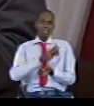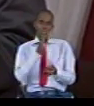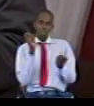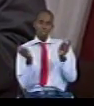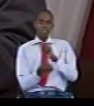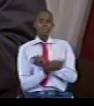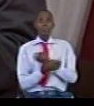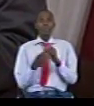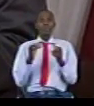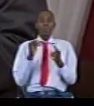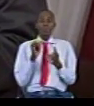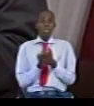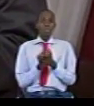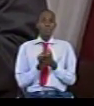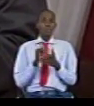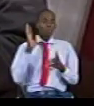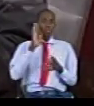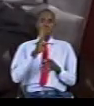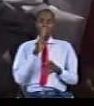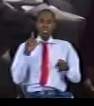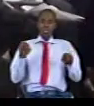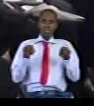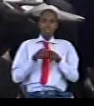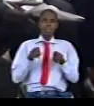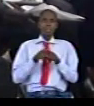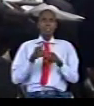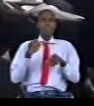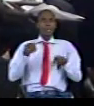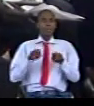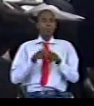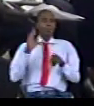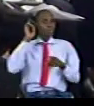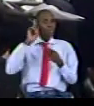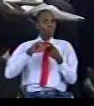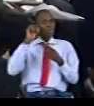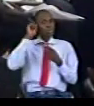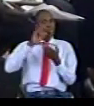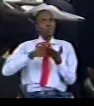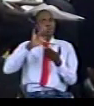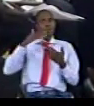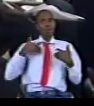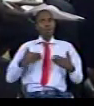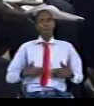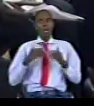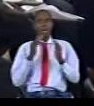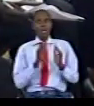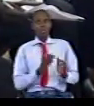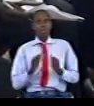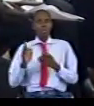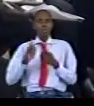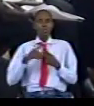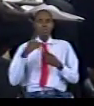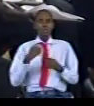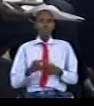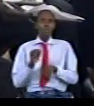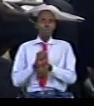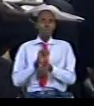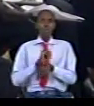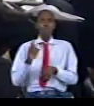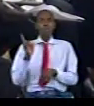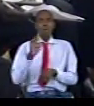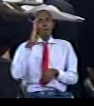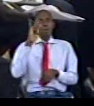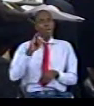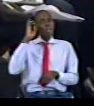be fashioned like unto his glorious body, according to the working whereby he is able even